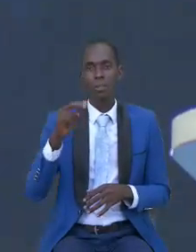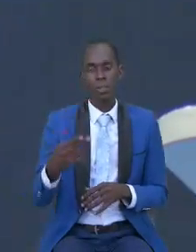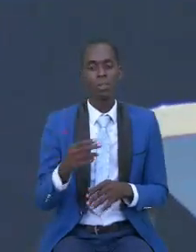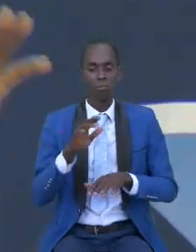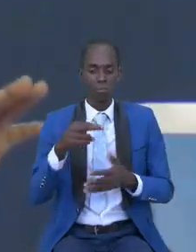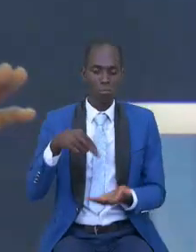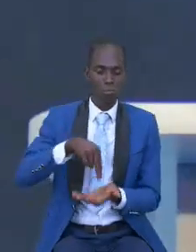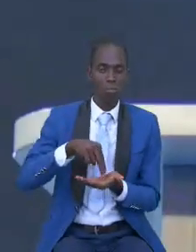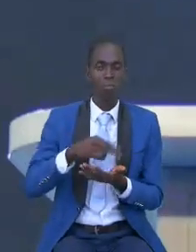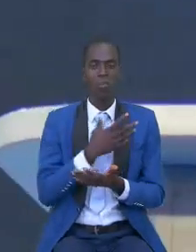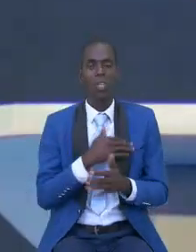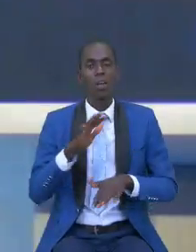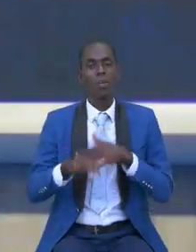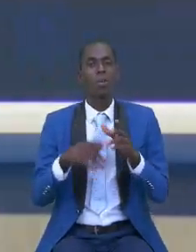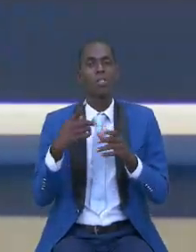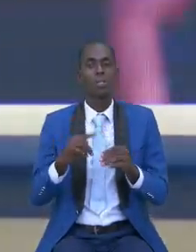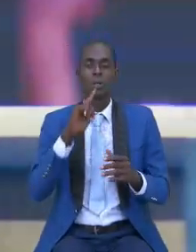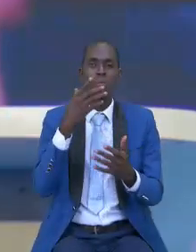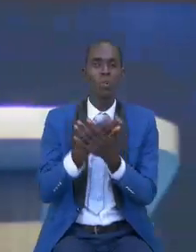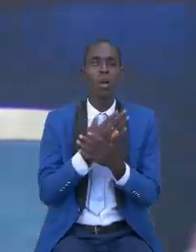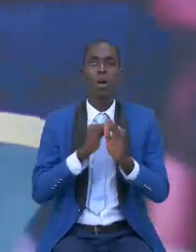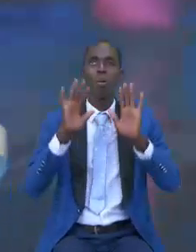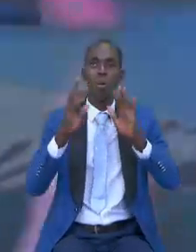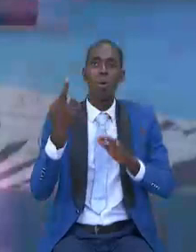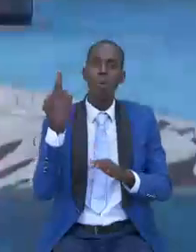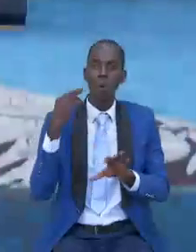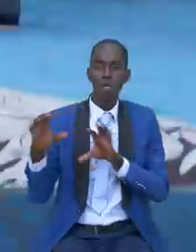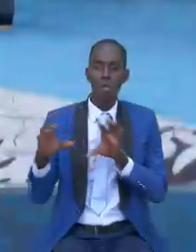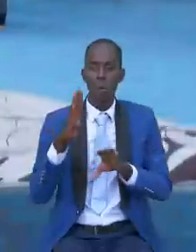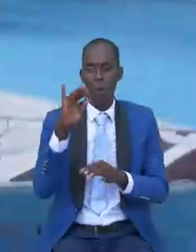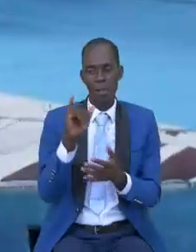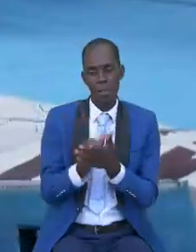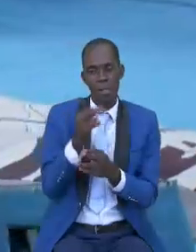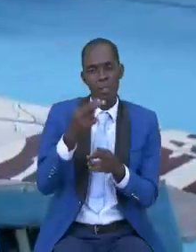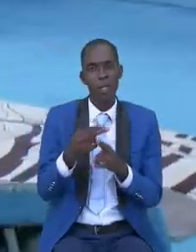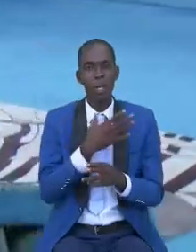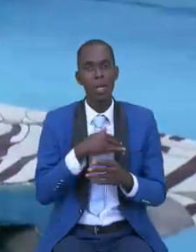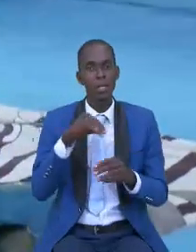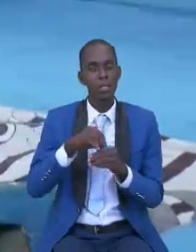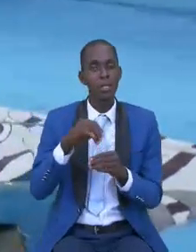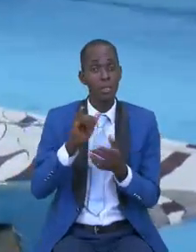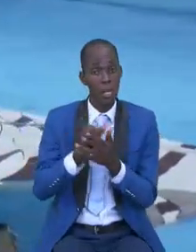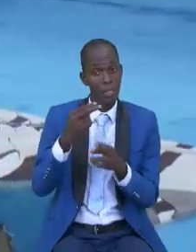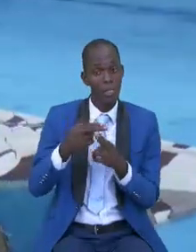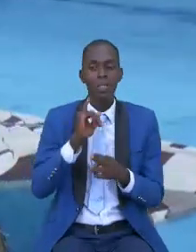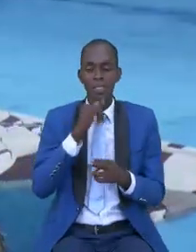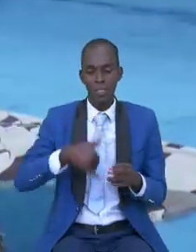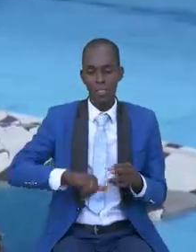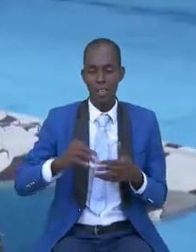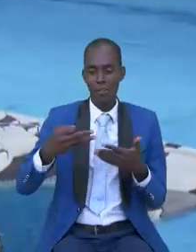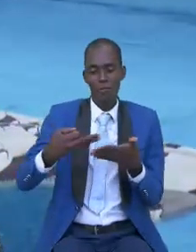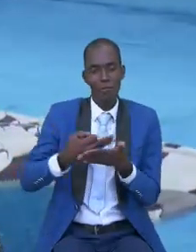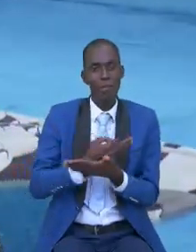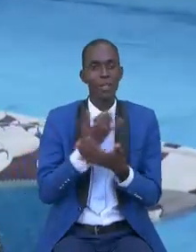walk. The signs and wonders were done by that name, and the name is still as fresh